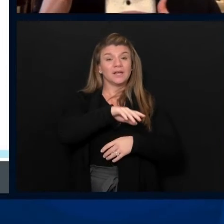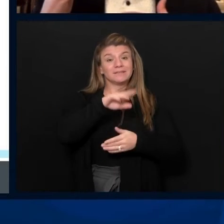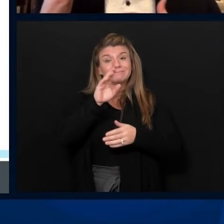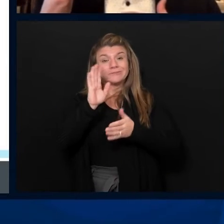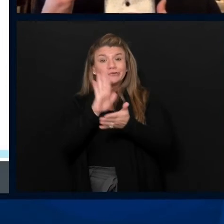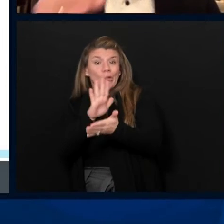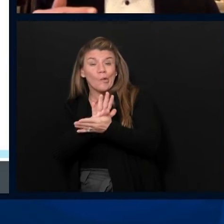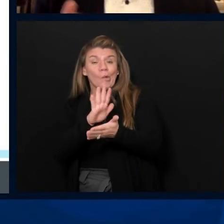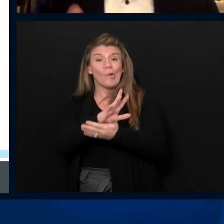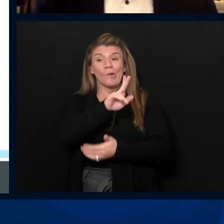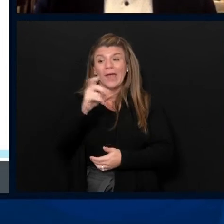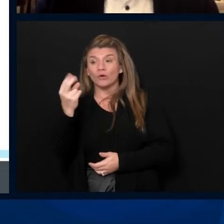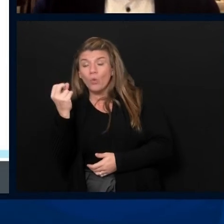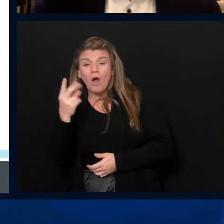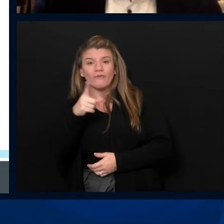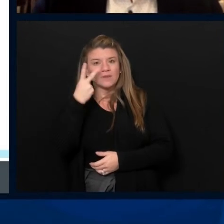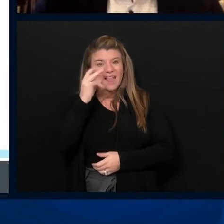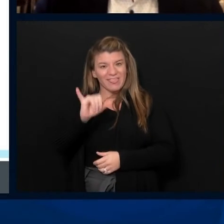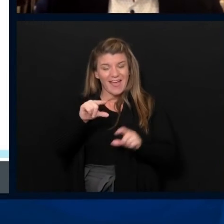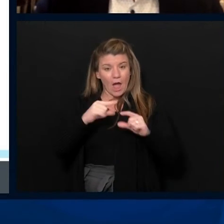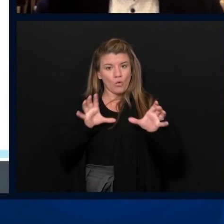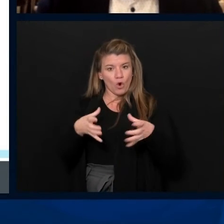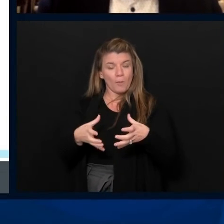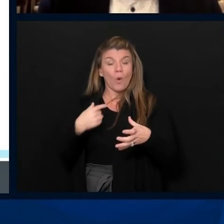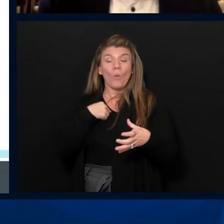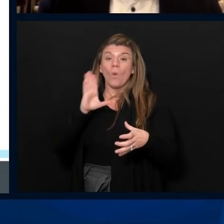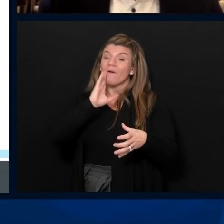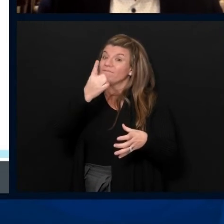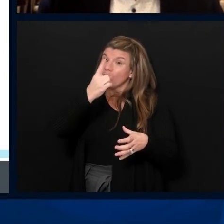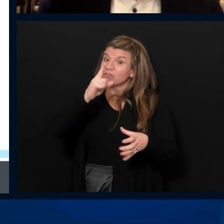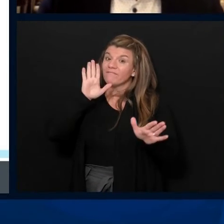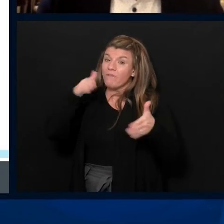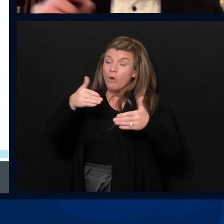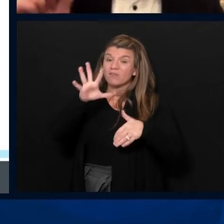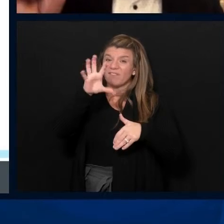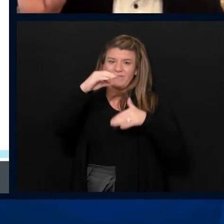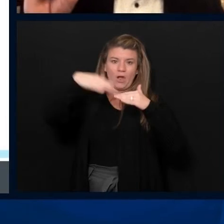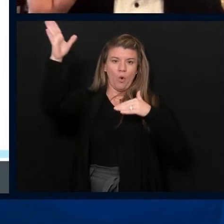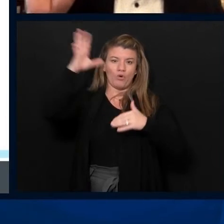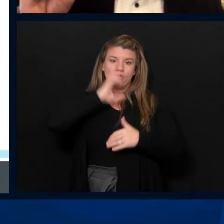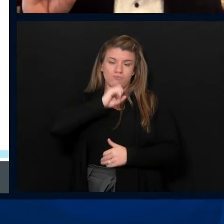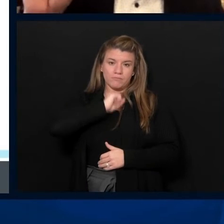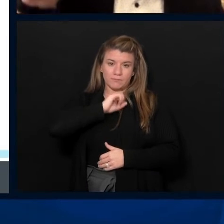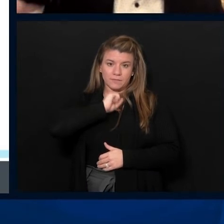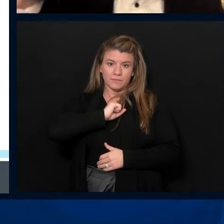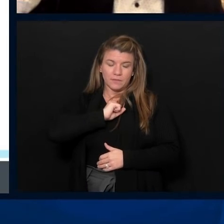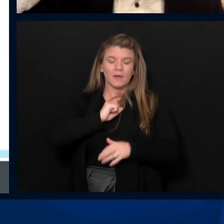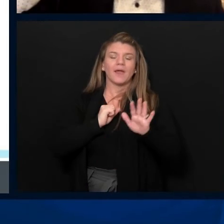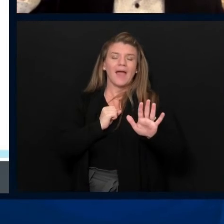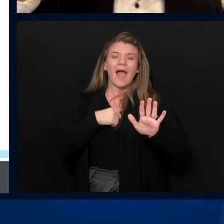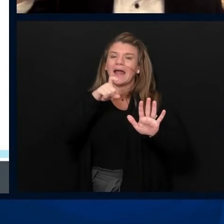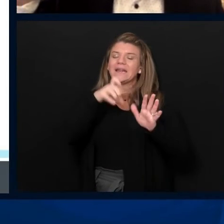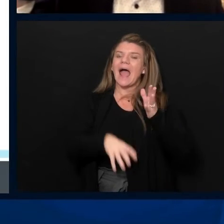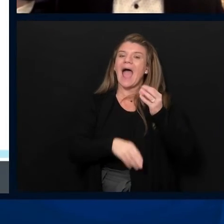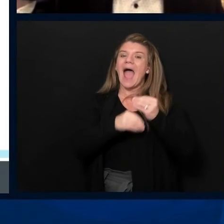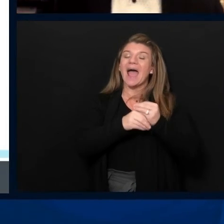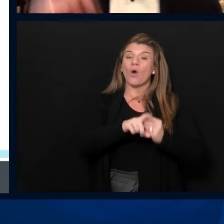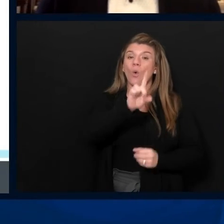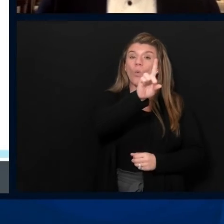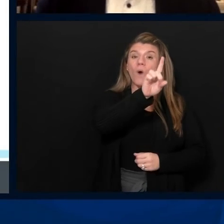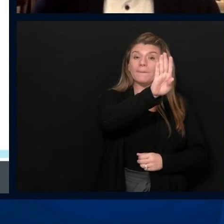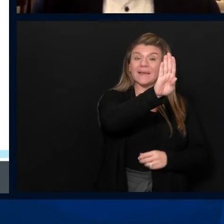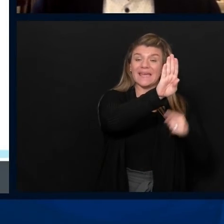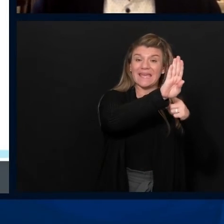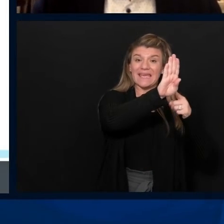we look at this group, again, we'll initially focus on people 50 years old and over. And I should have added that for the 1B phase,